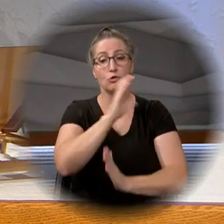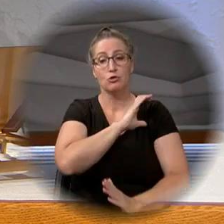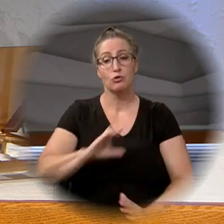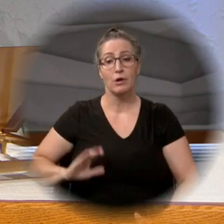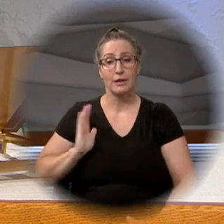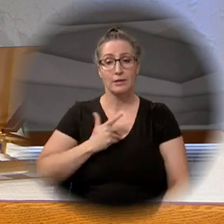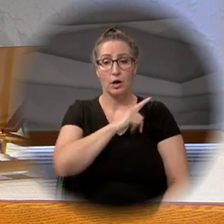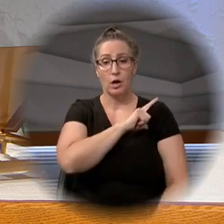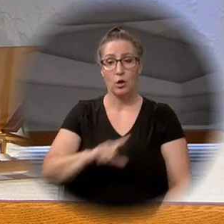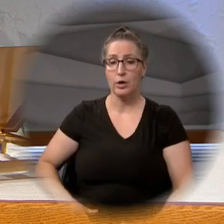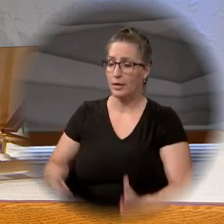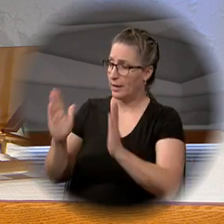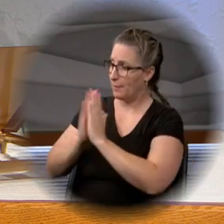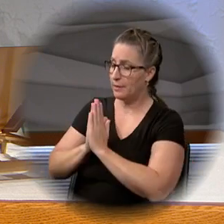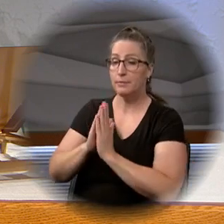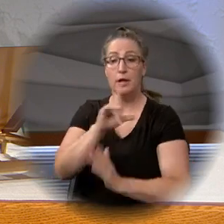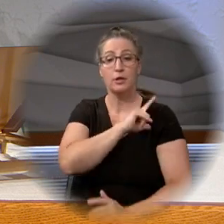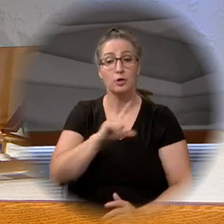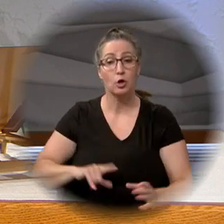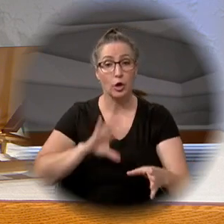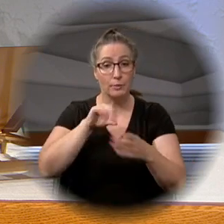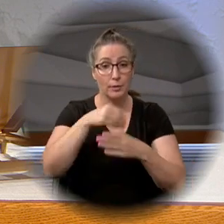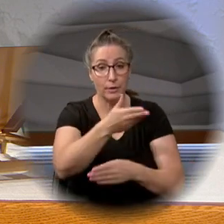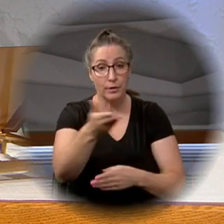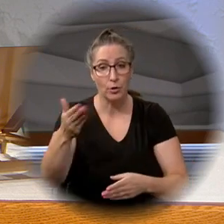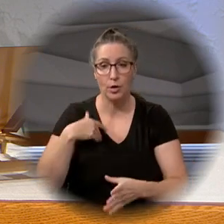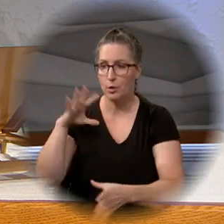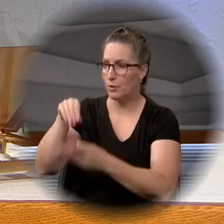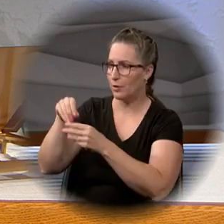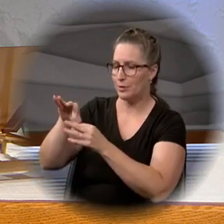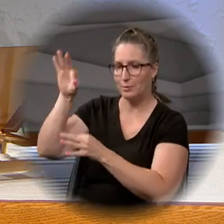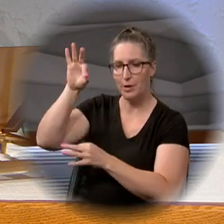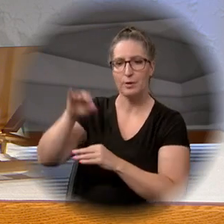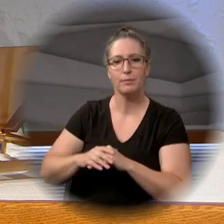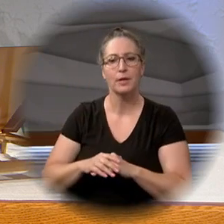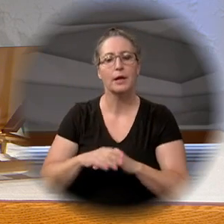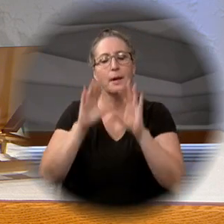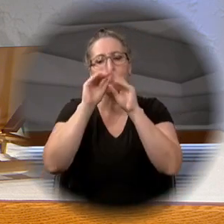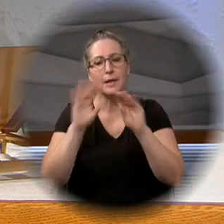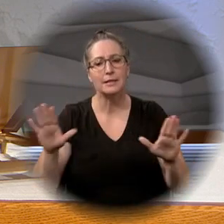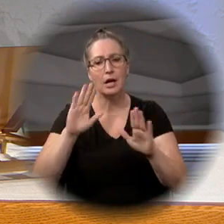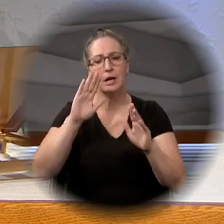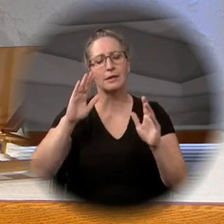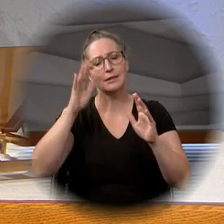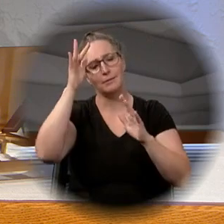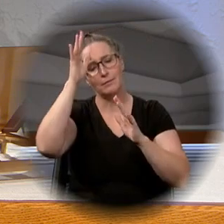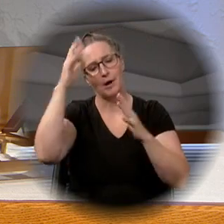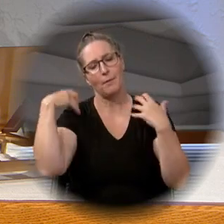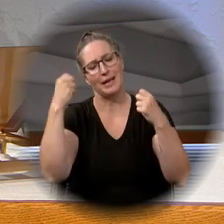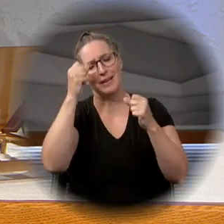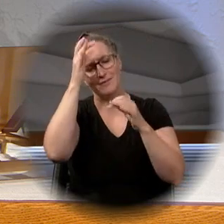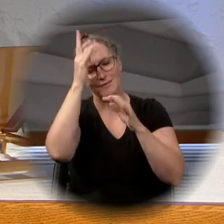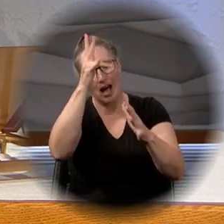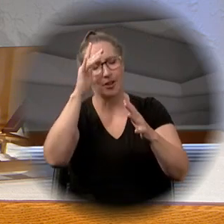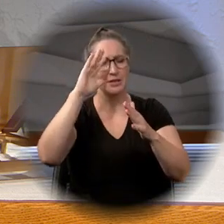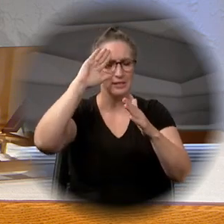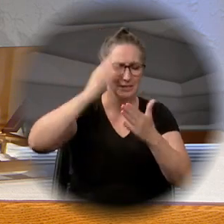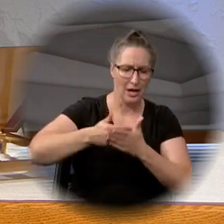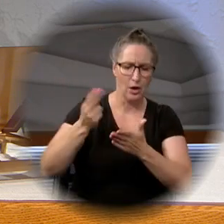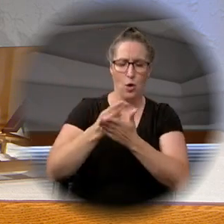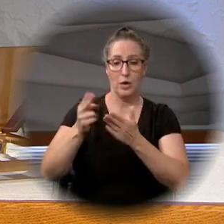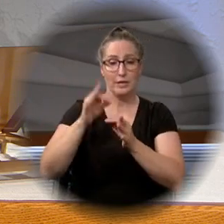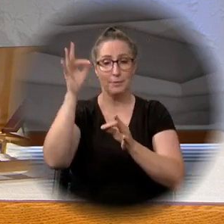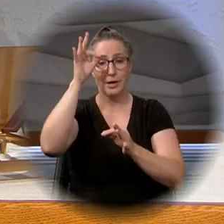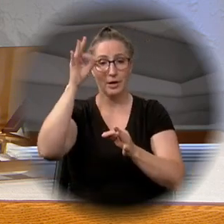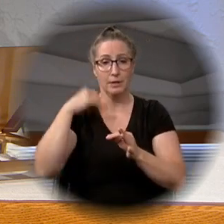Lord. Amen. The Lord be with you. And with your spirit. May the blessing of Almighty God, the Father, the Son, and